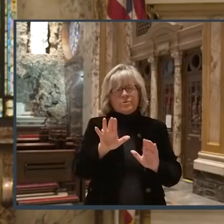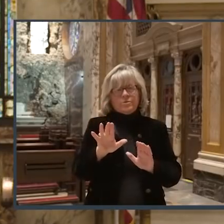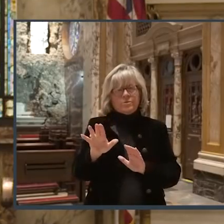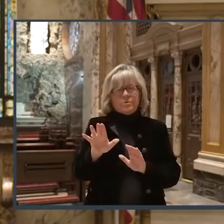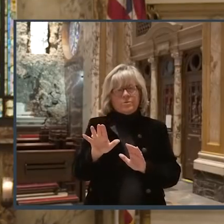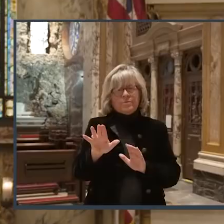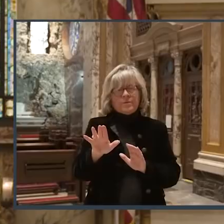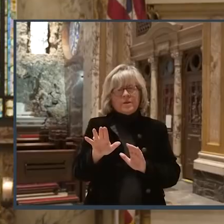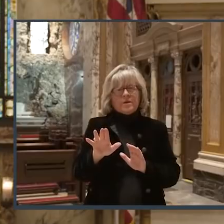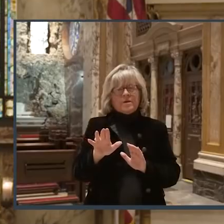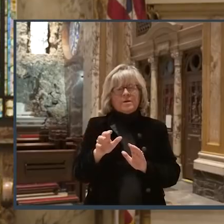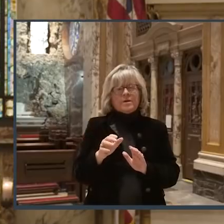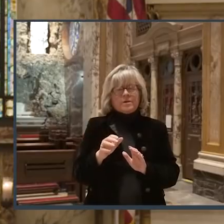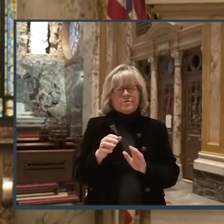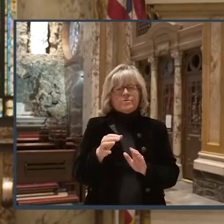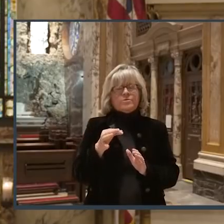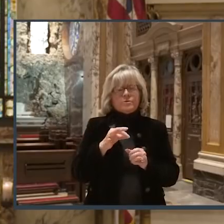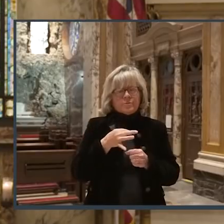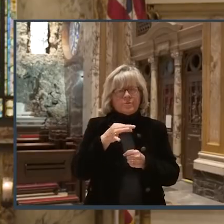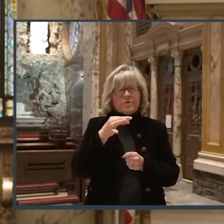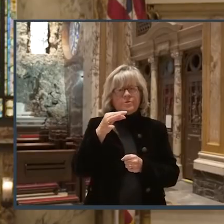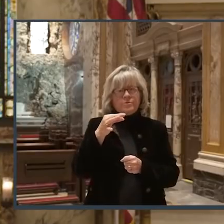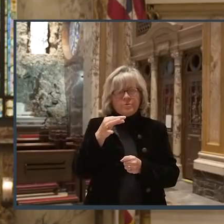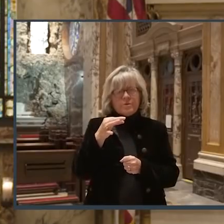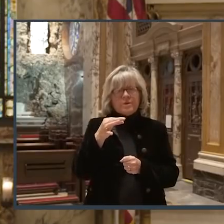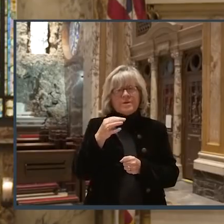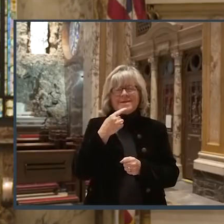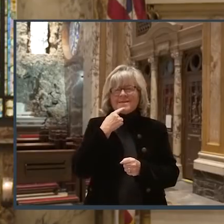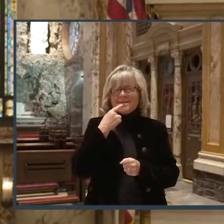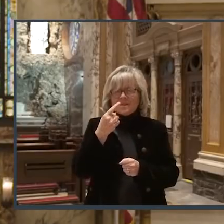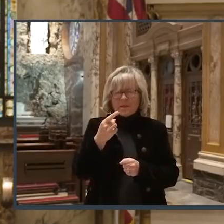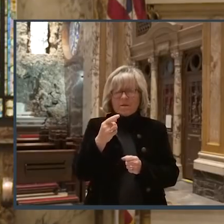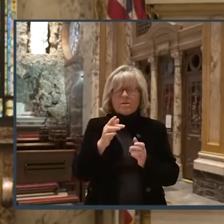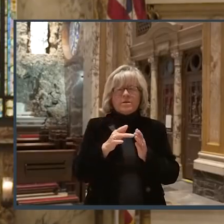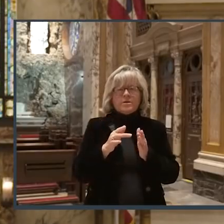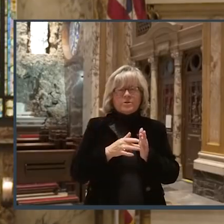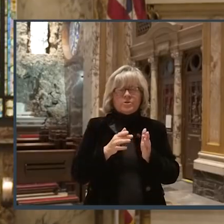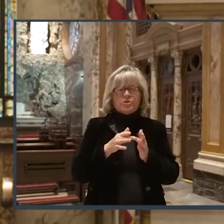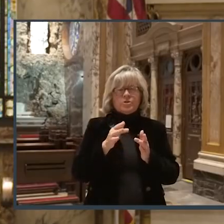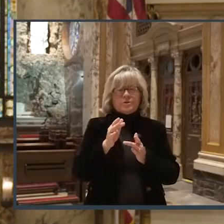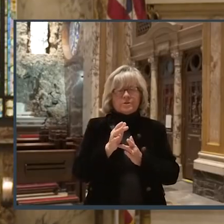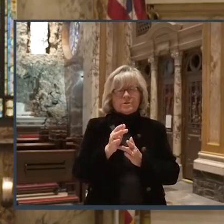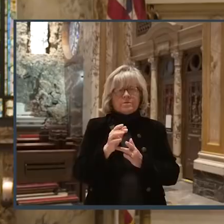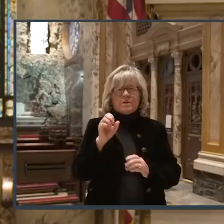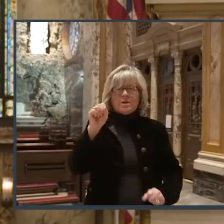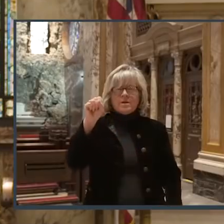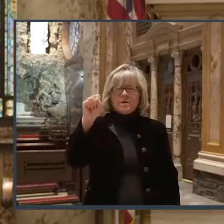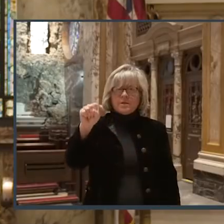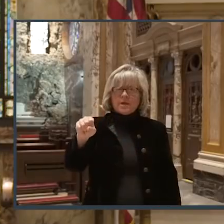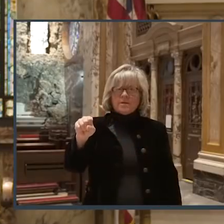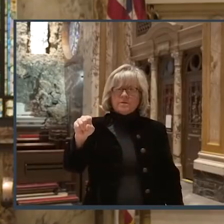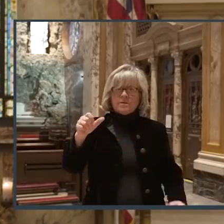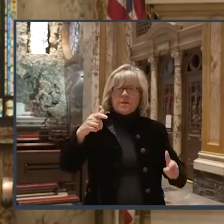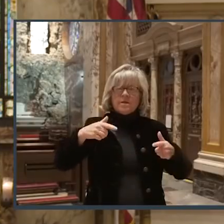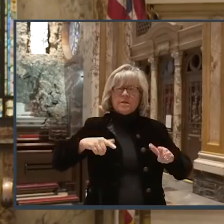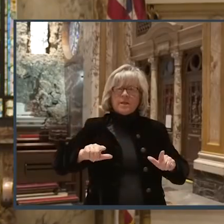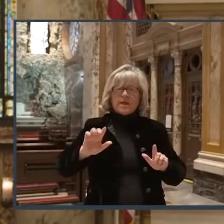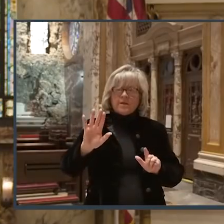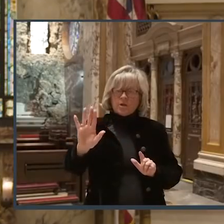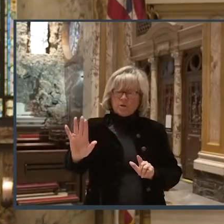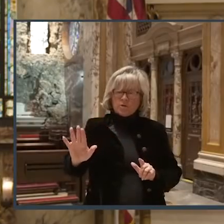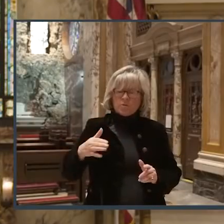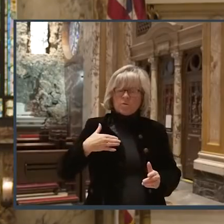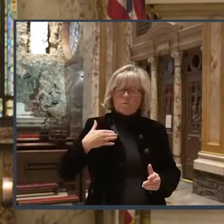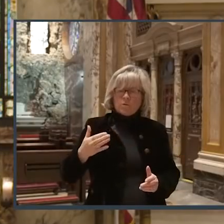receive the Lord spiritually today is to tell Jesus, "Yes, let your will be done in